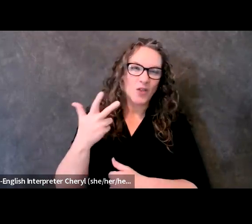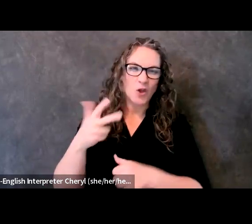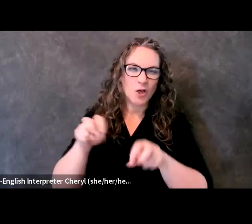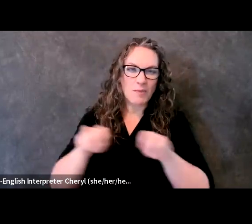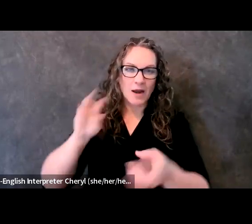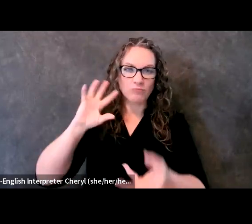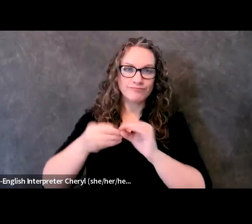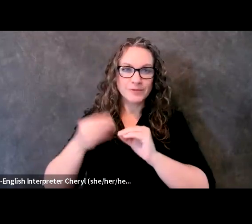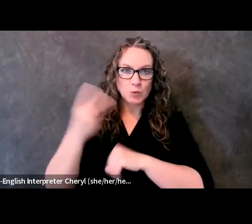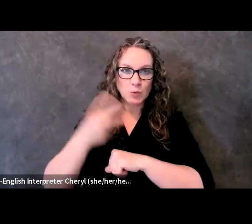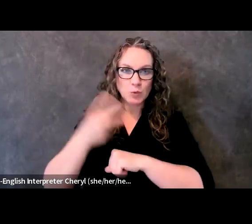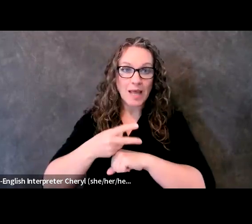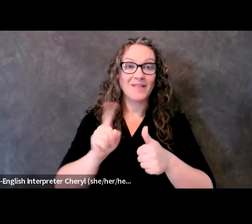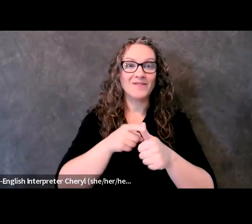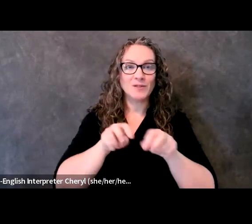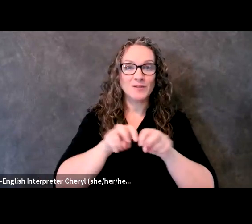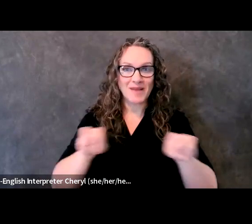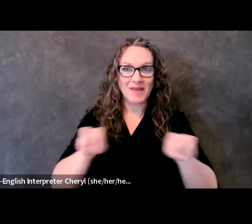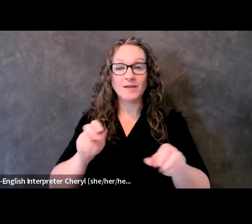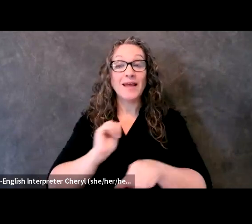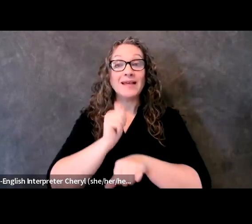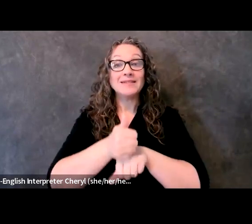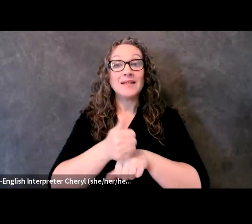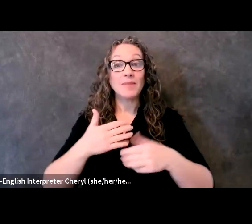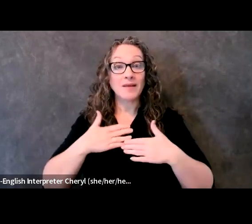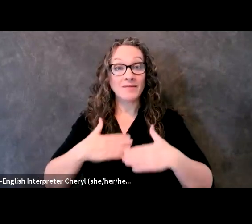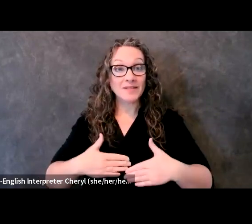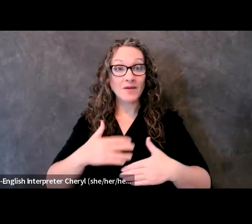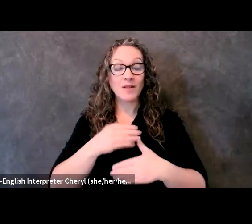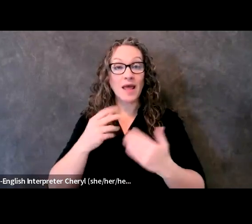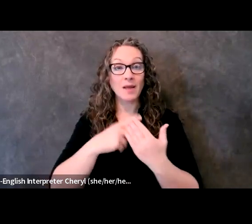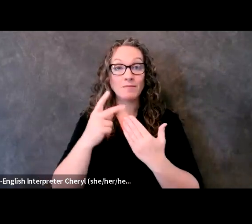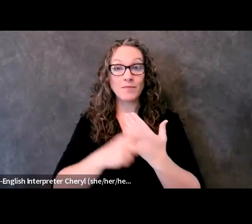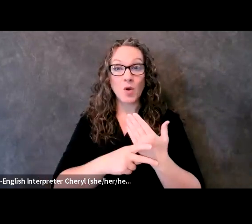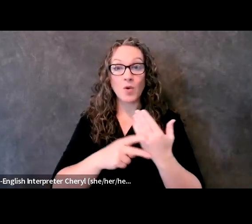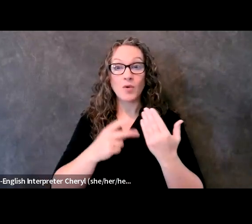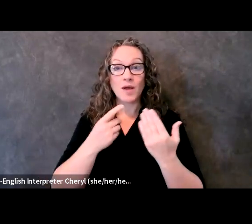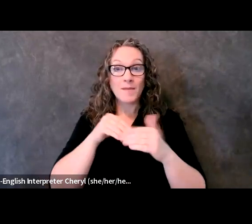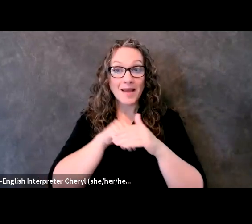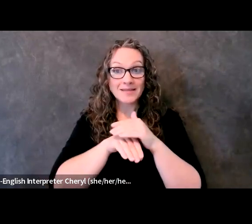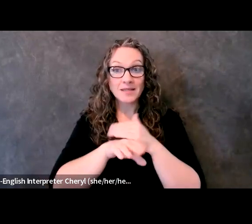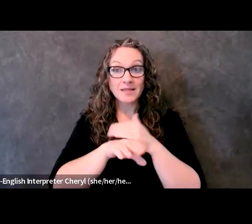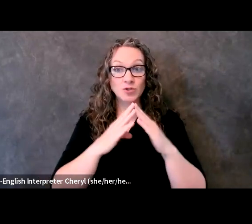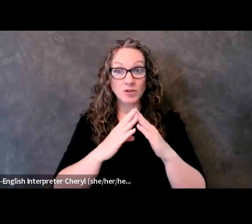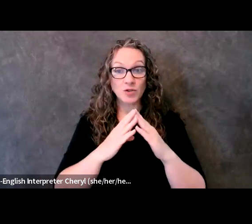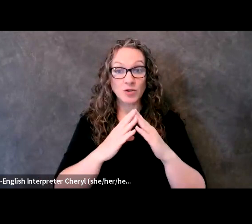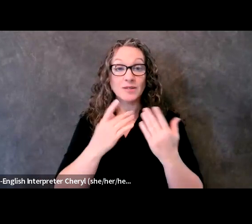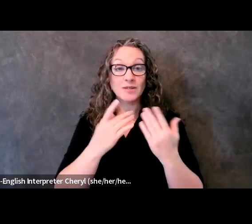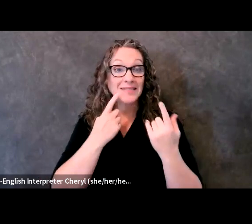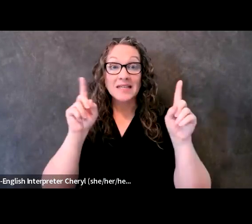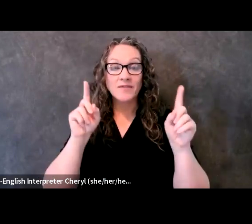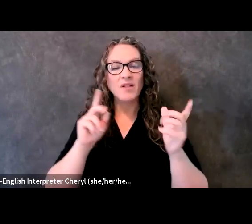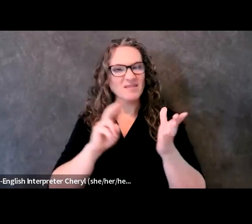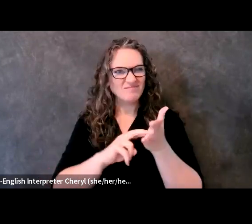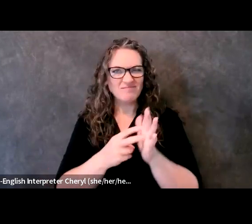making everyone welcome. Establishing physical and programmatic accessible shelters. Successful sheltering requires more